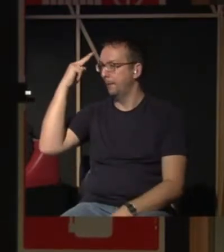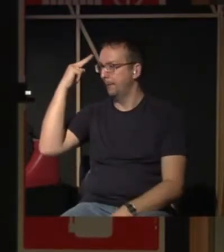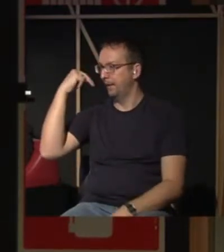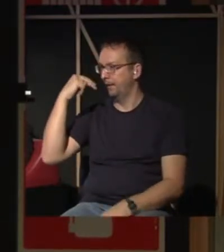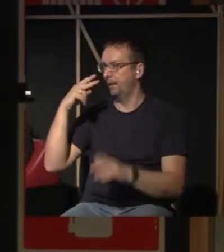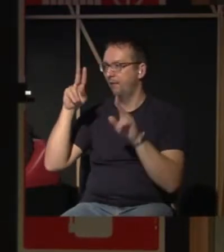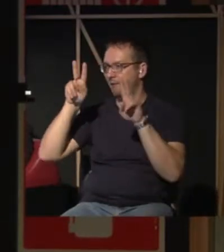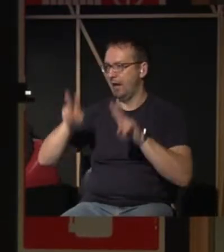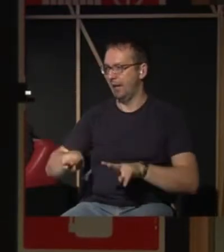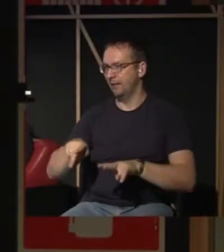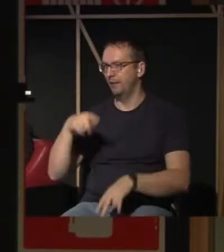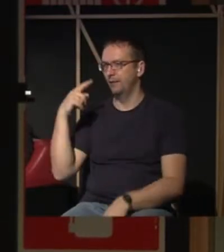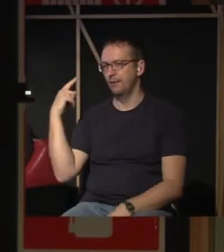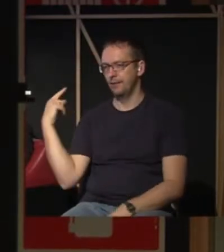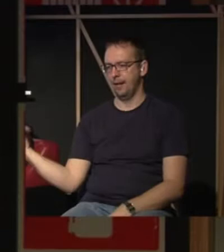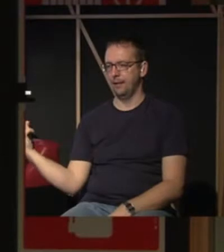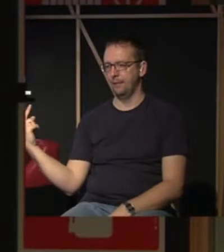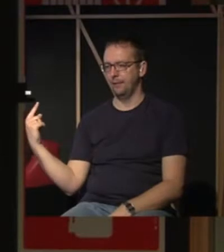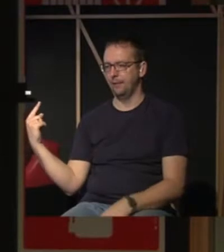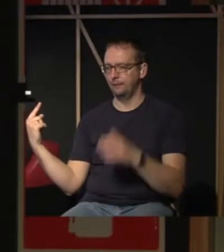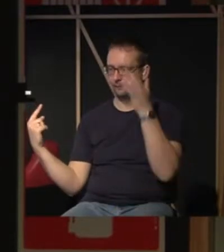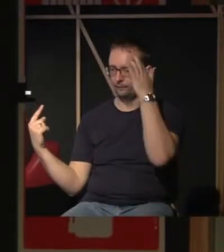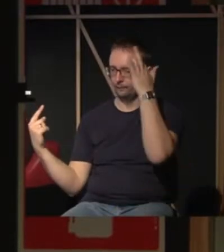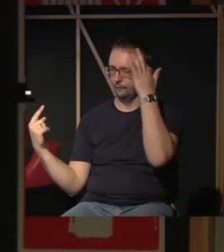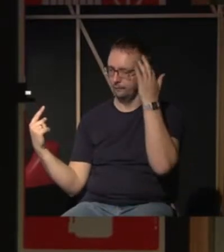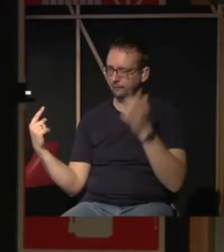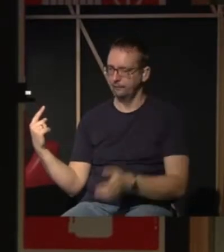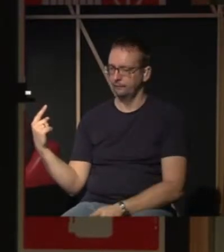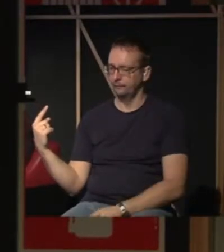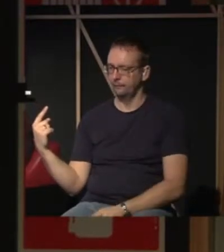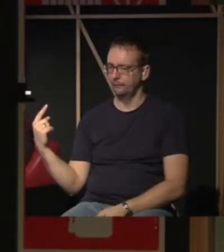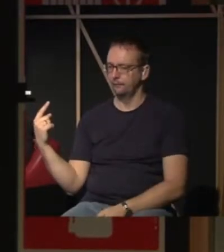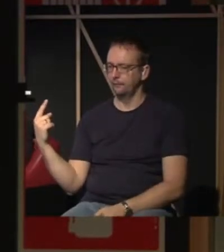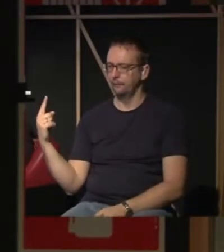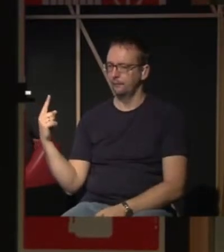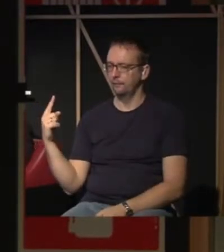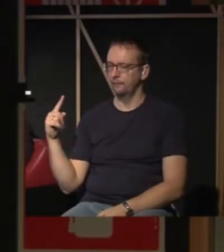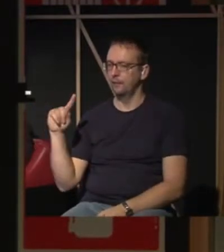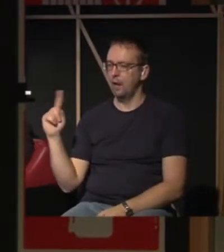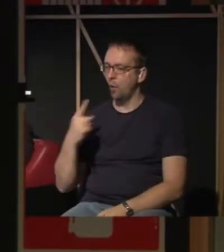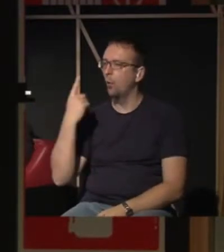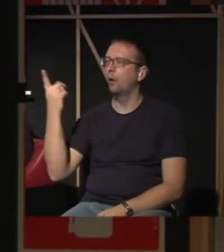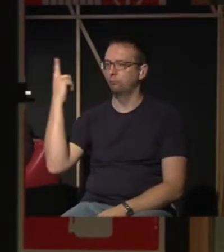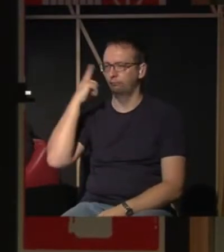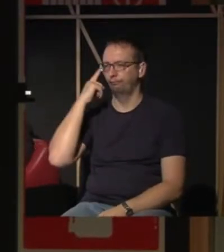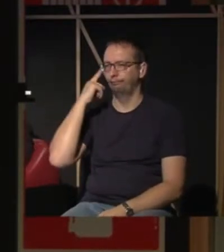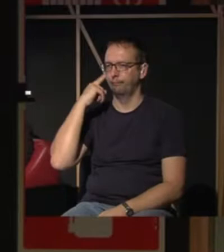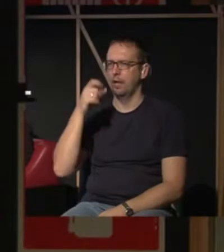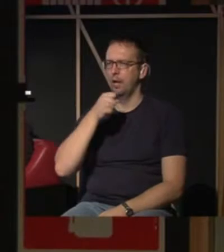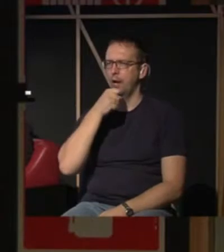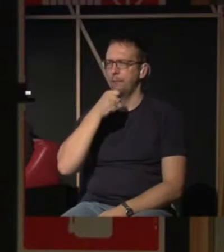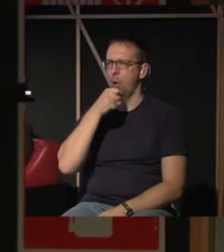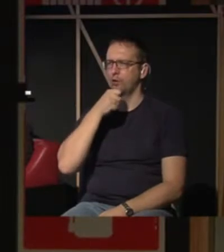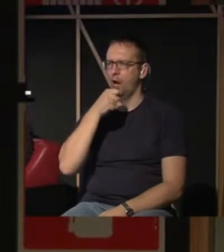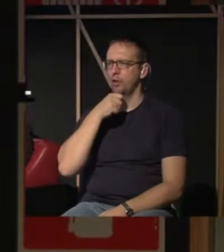able to take advantage and use the audio descriptive commentary services that we provide in 4 of the FIFA World